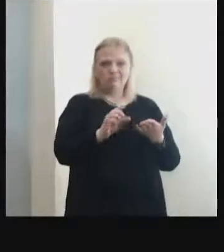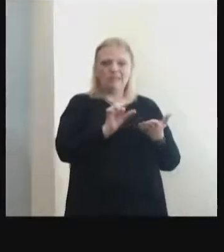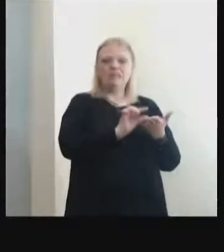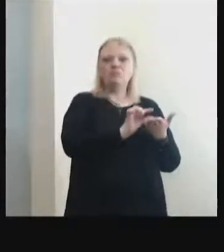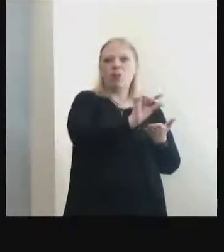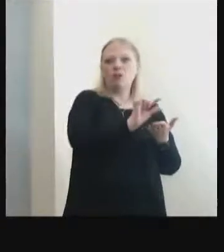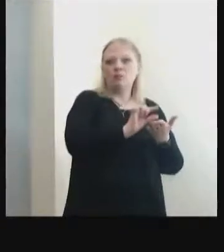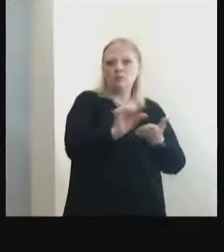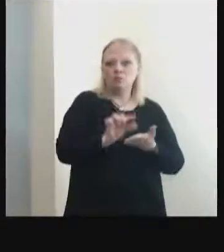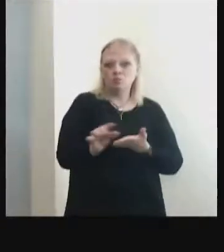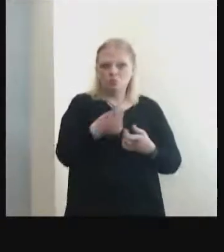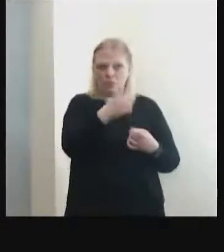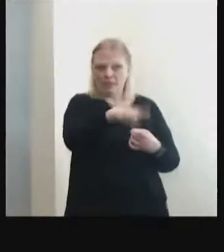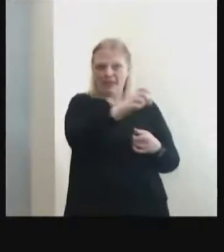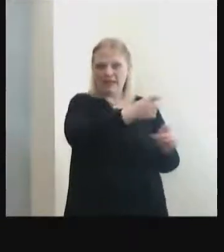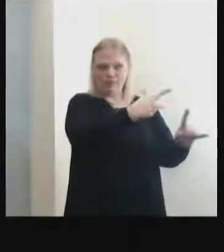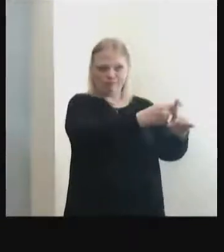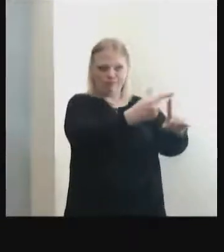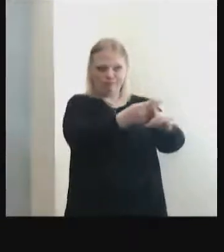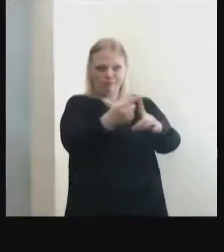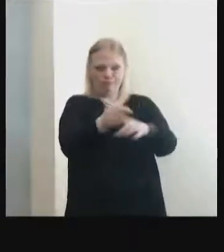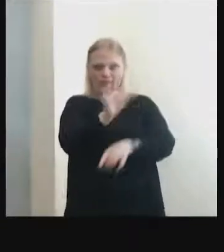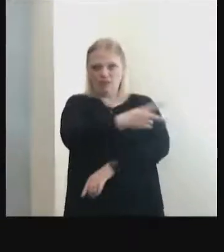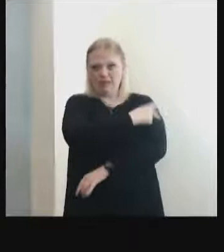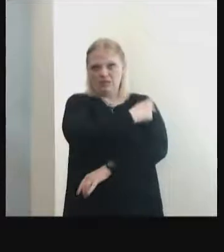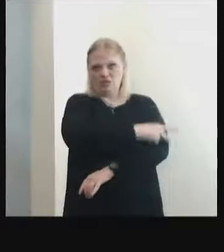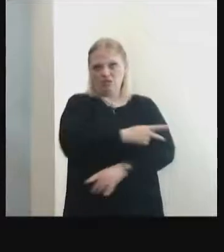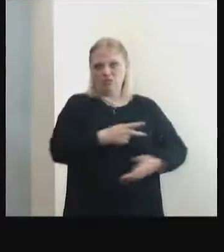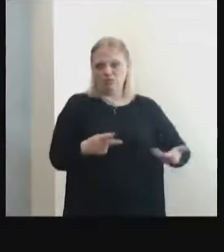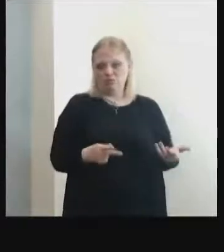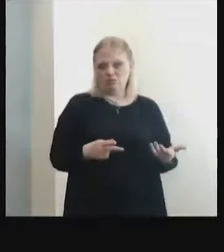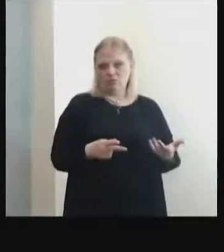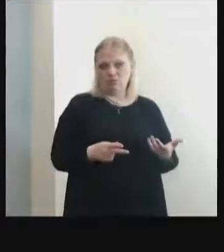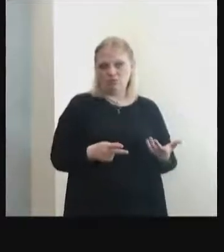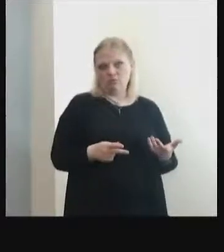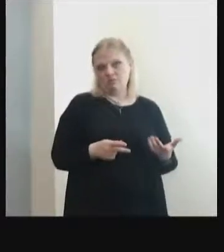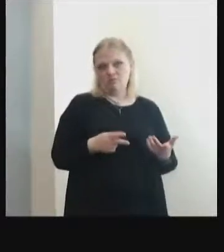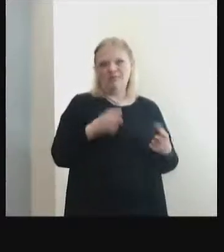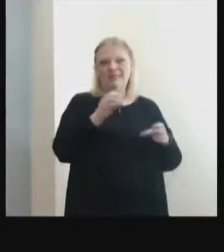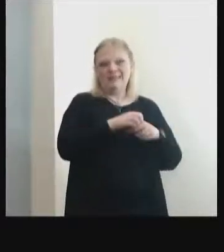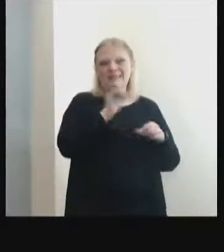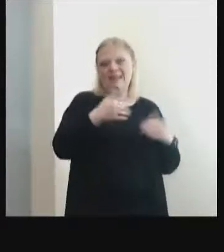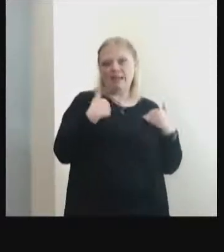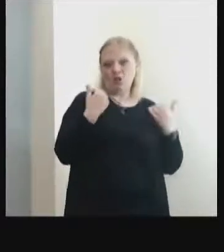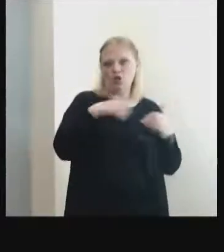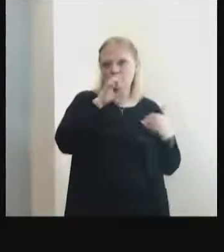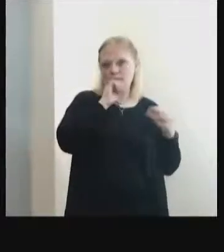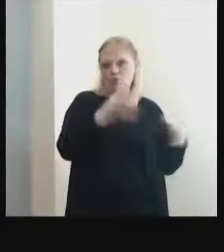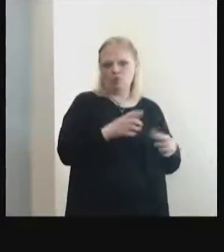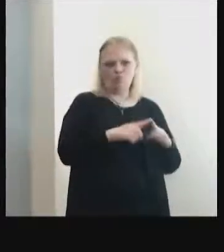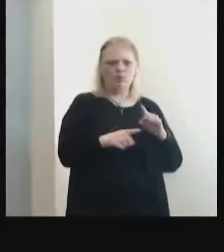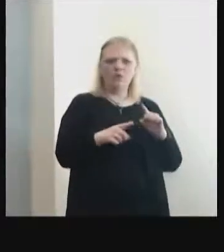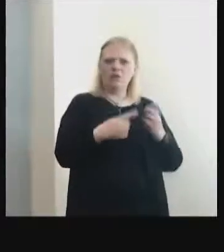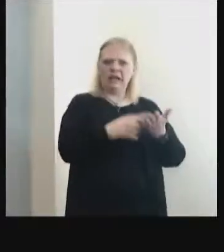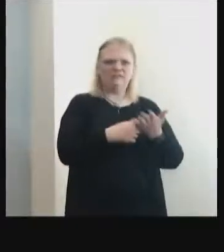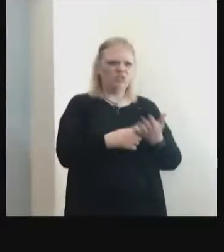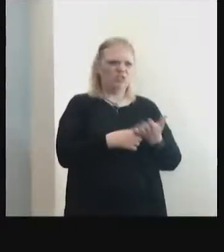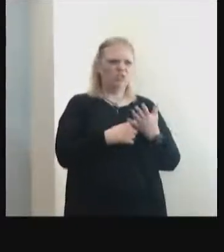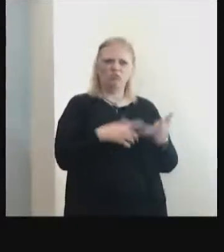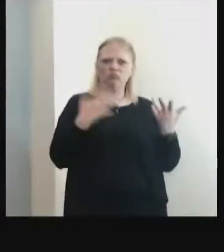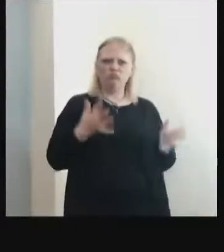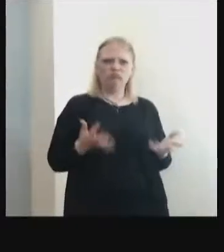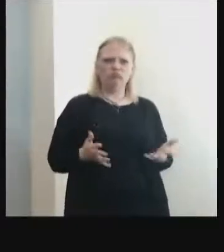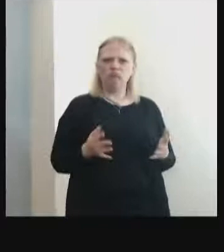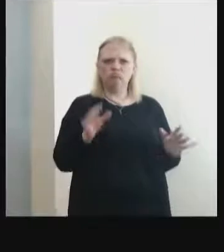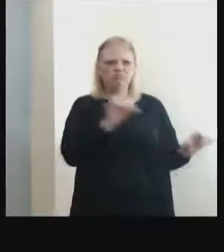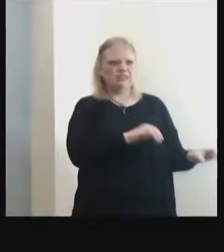basis so that they could vaccinate their patients who just happen to be in the younger category. But the conversations are already had. It'll be the same